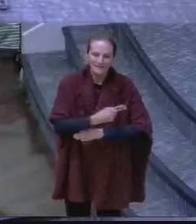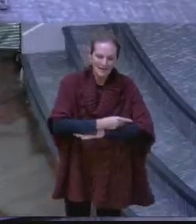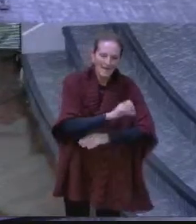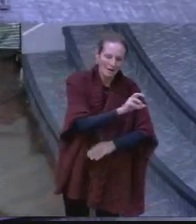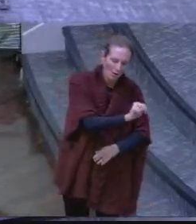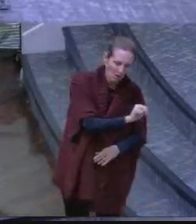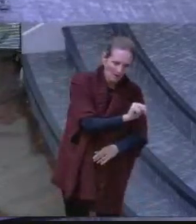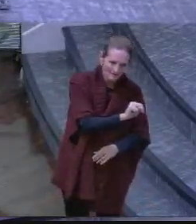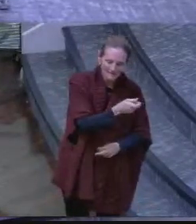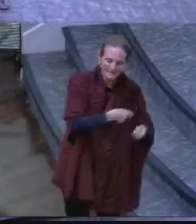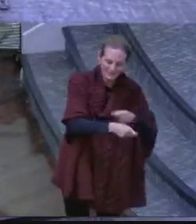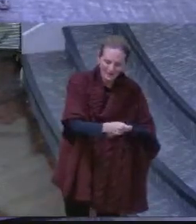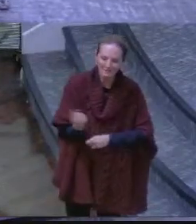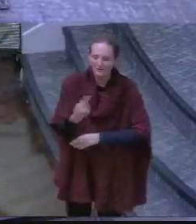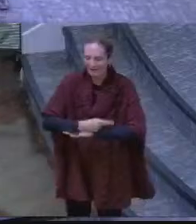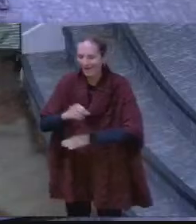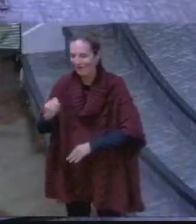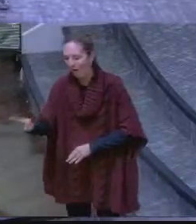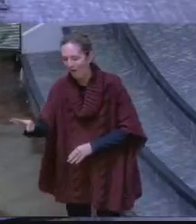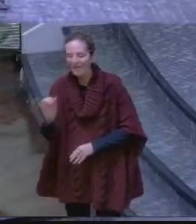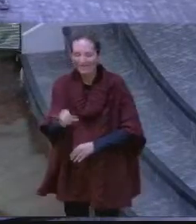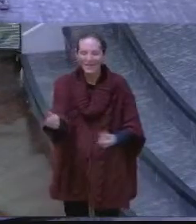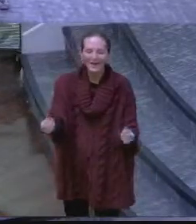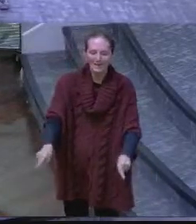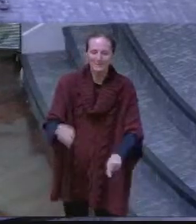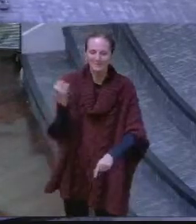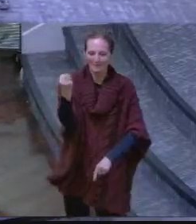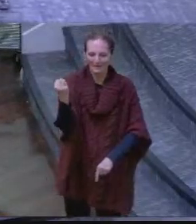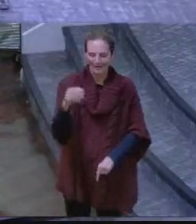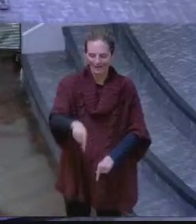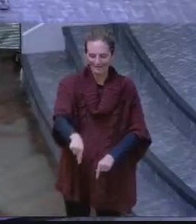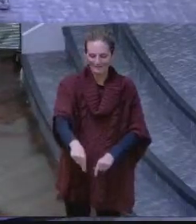on Monday. So congratulations for that, Carmelo.